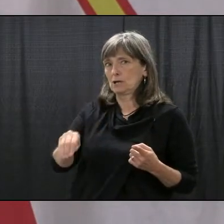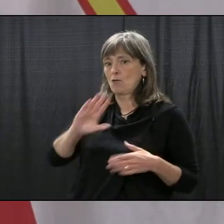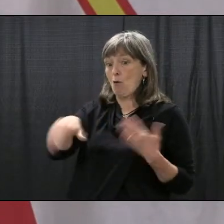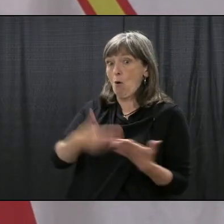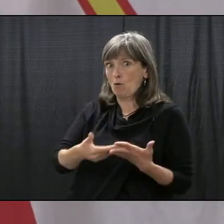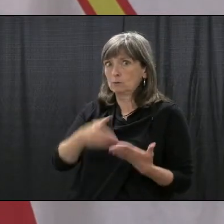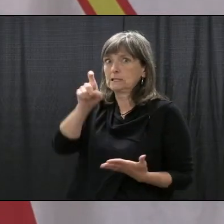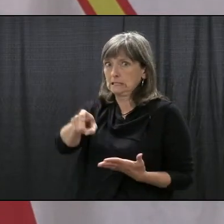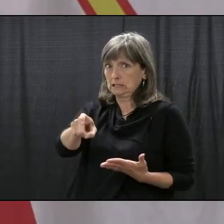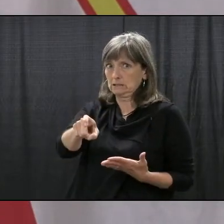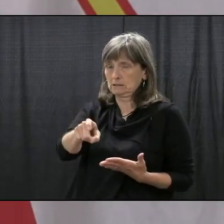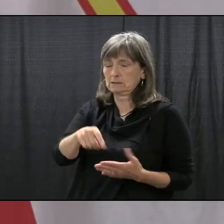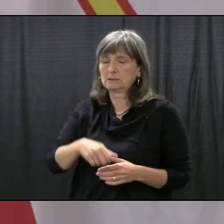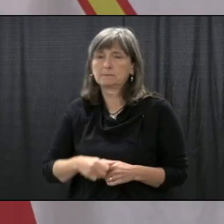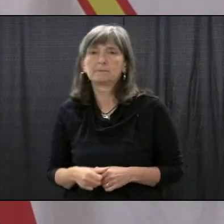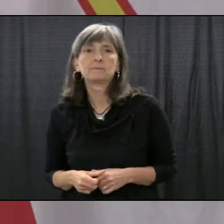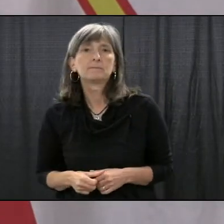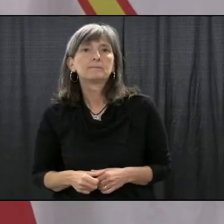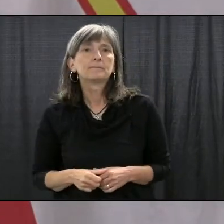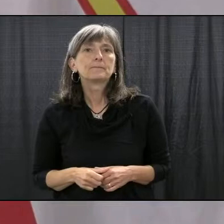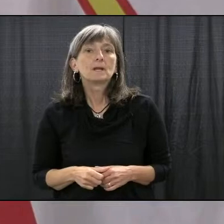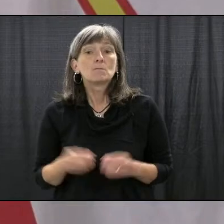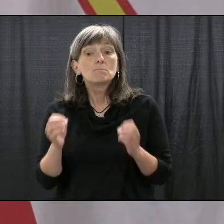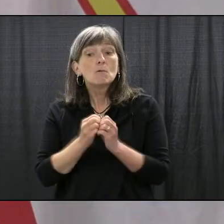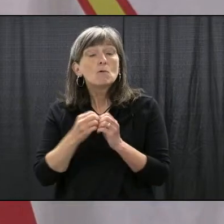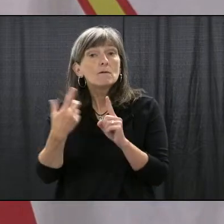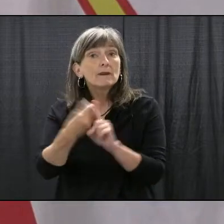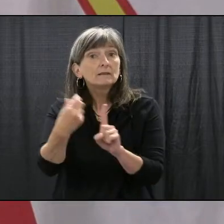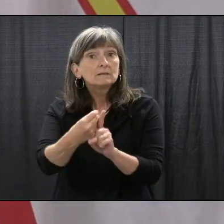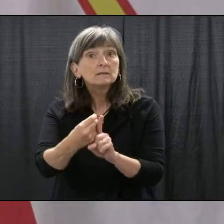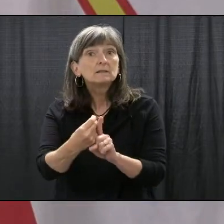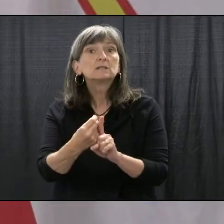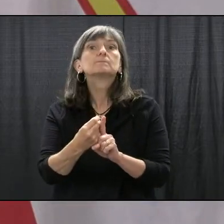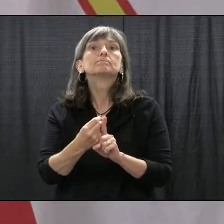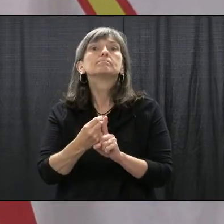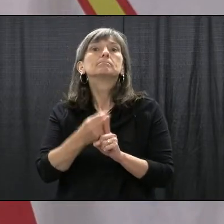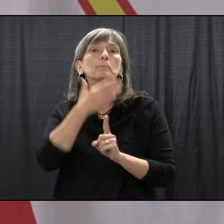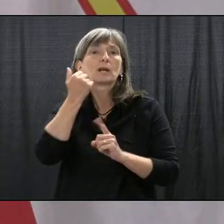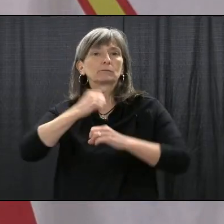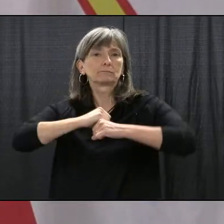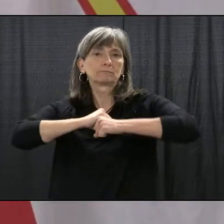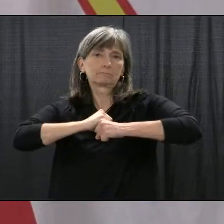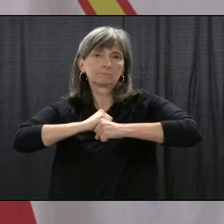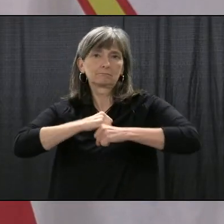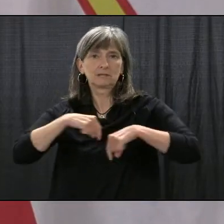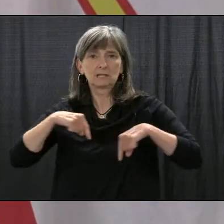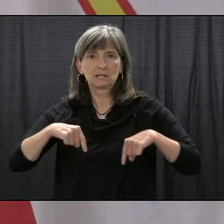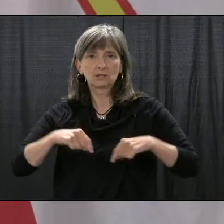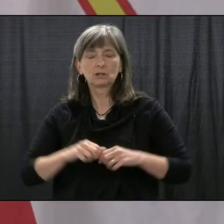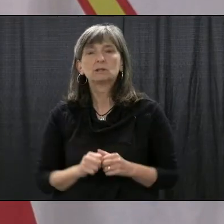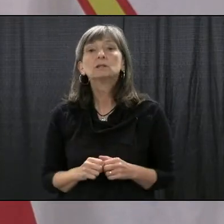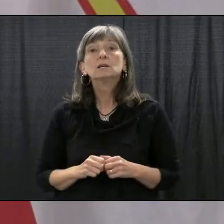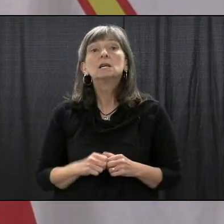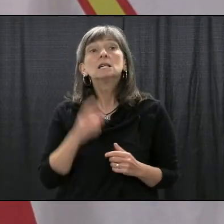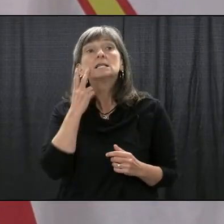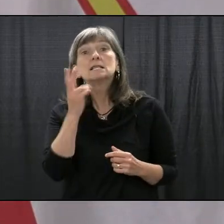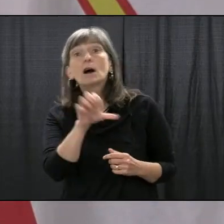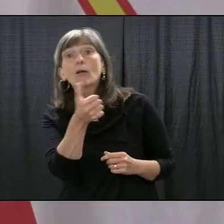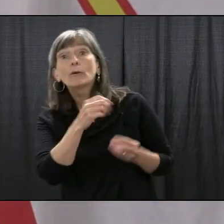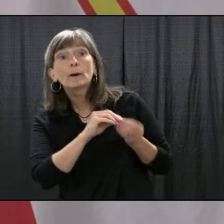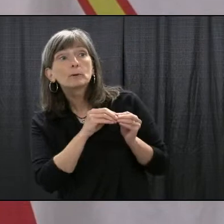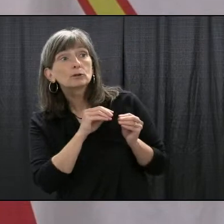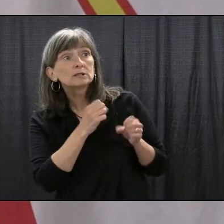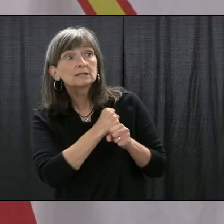The more people we have vaccinated, the better our barrier will be against COVID-19. Modeling suggests that every